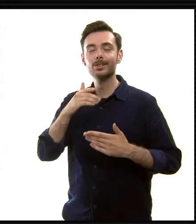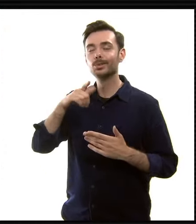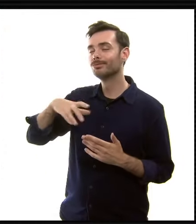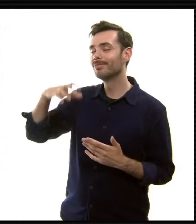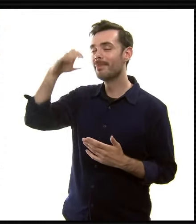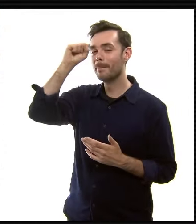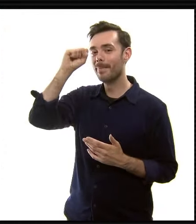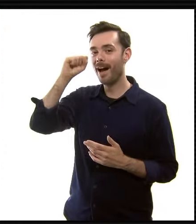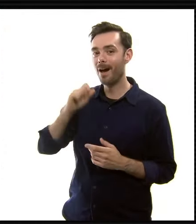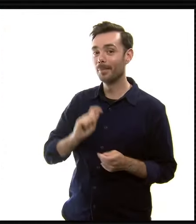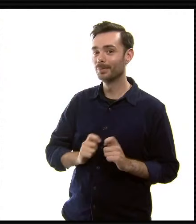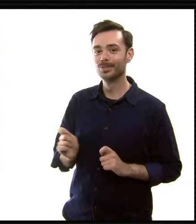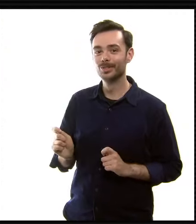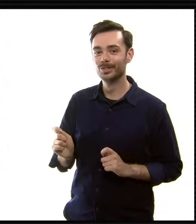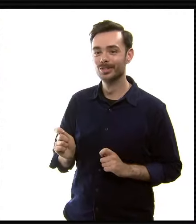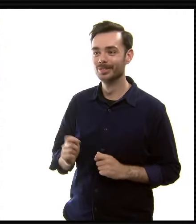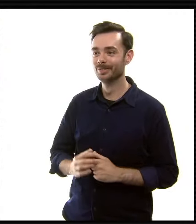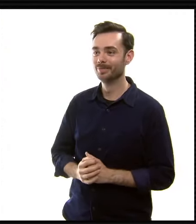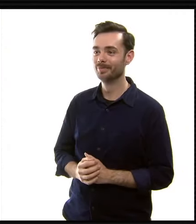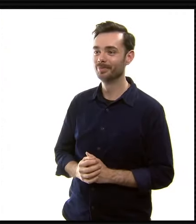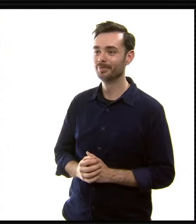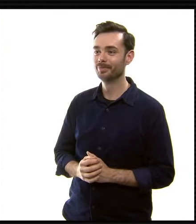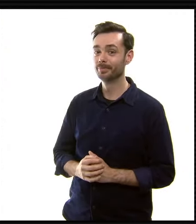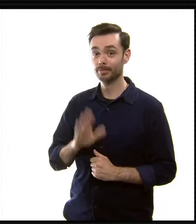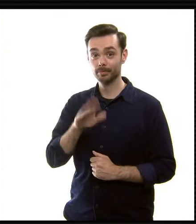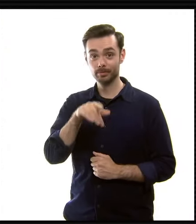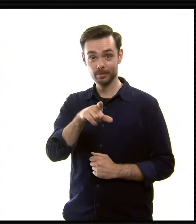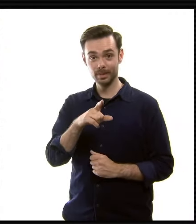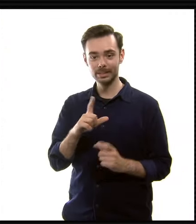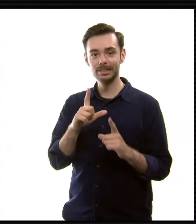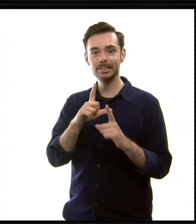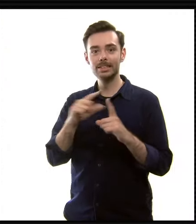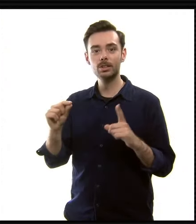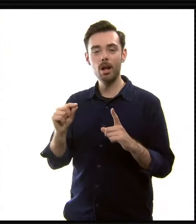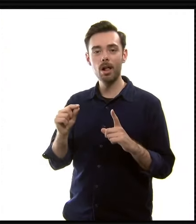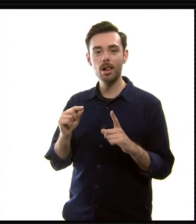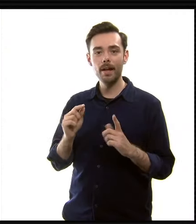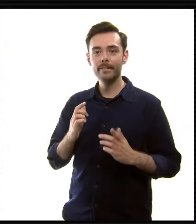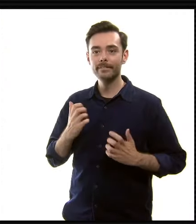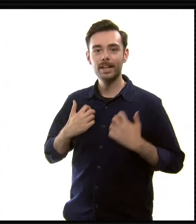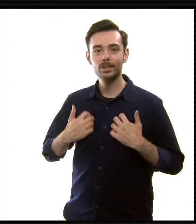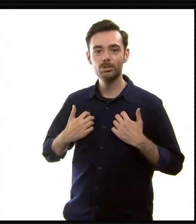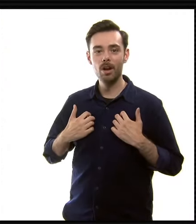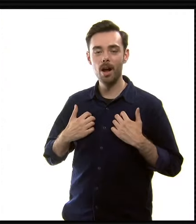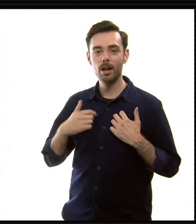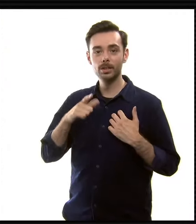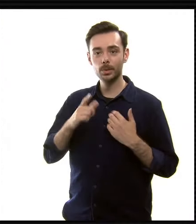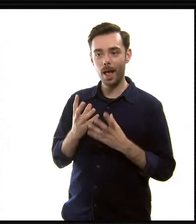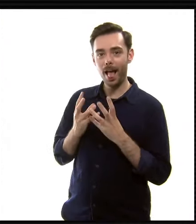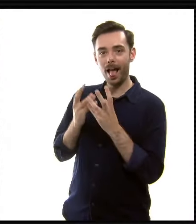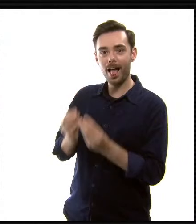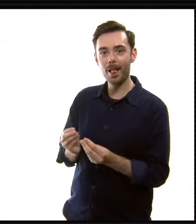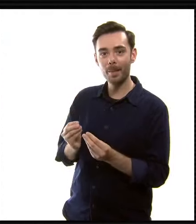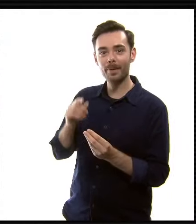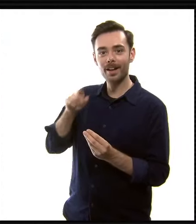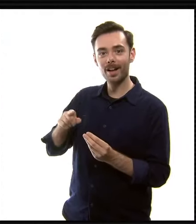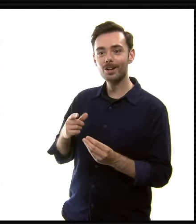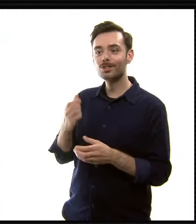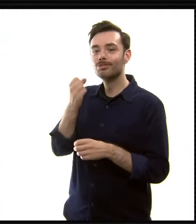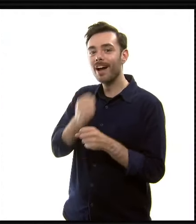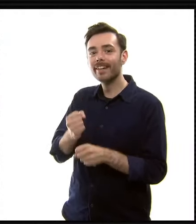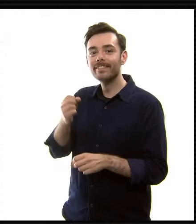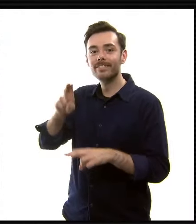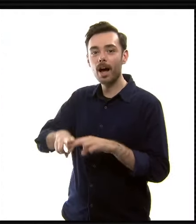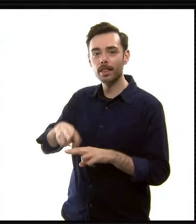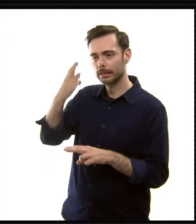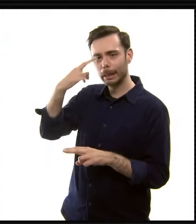News. Now, are you a digital adventurer that could help a rundown amusement park owned by an unnamed grandfather? I'm sure you're tired of being asked that question,